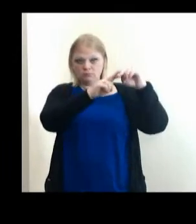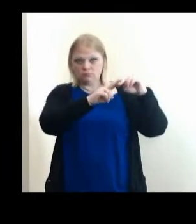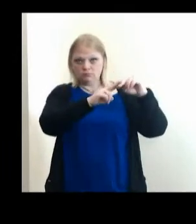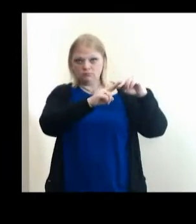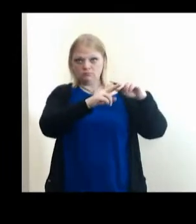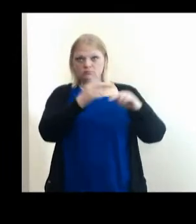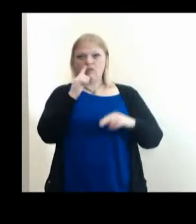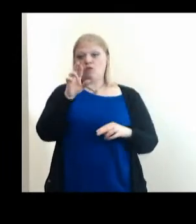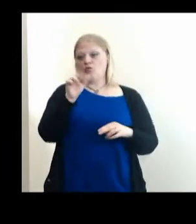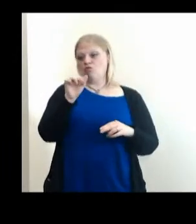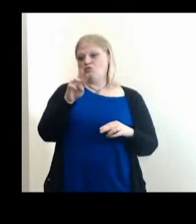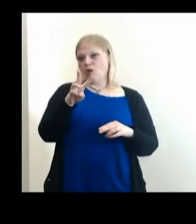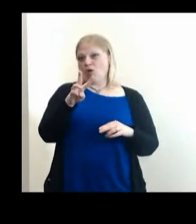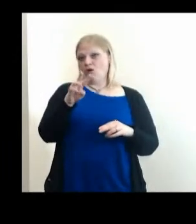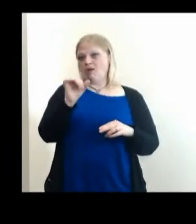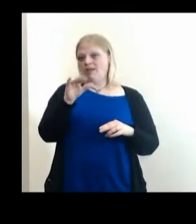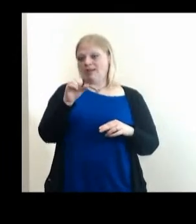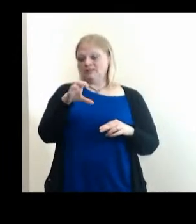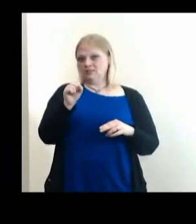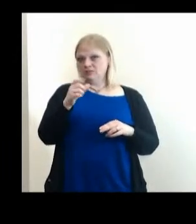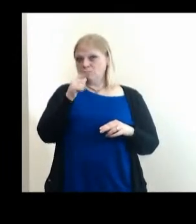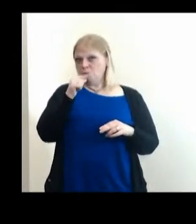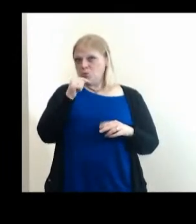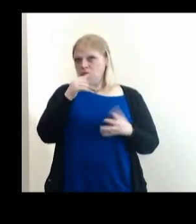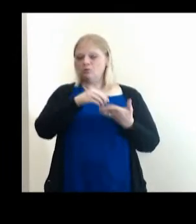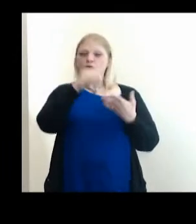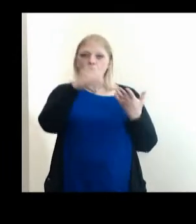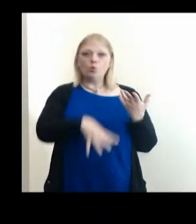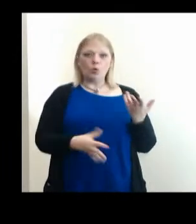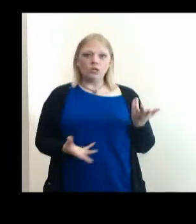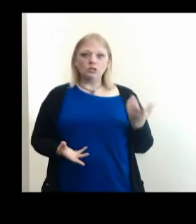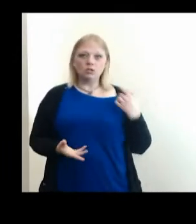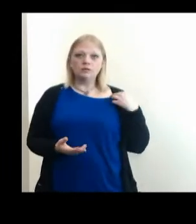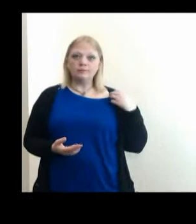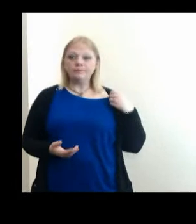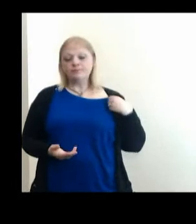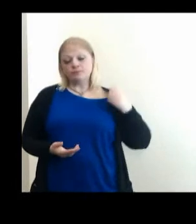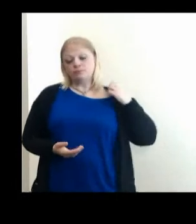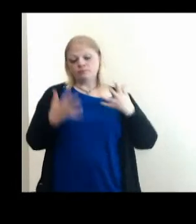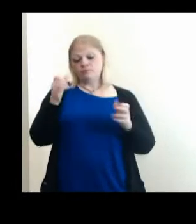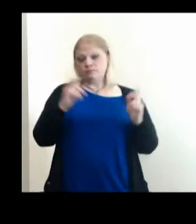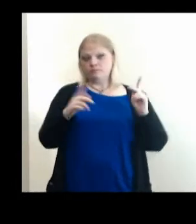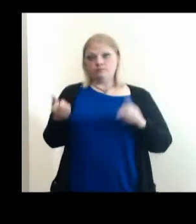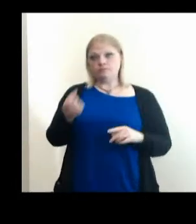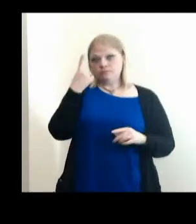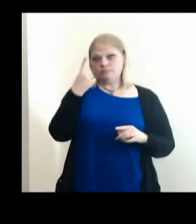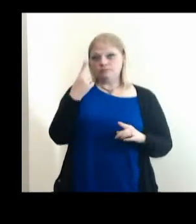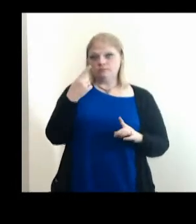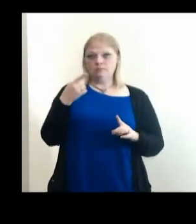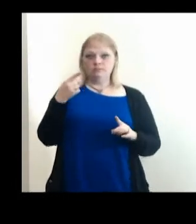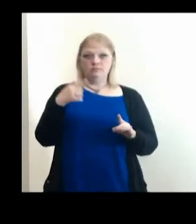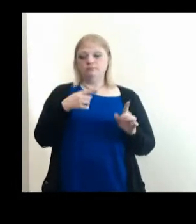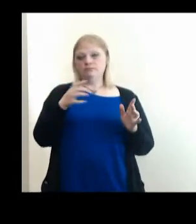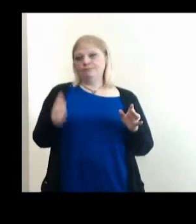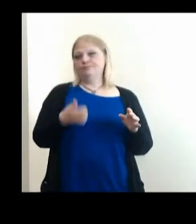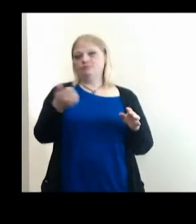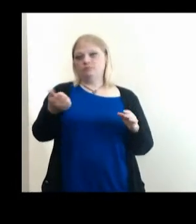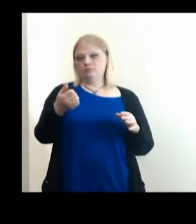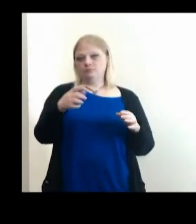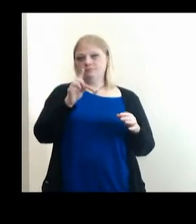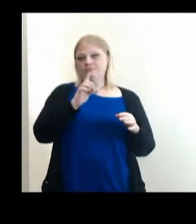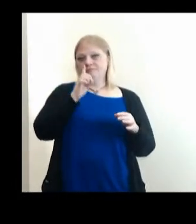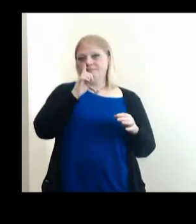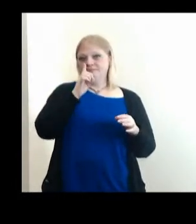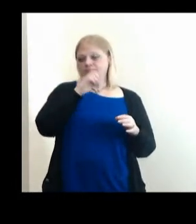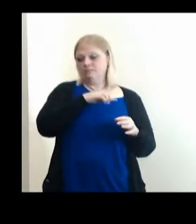raw cases were students. So we want people to understand that that is another myth